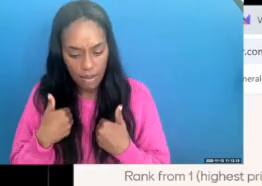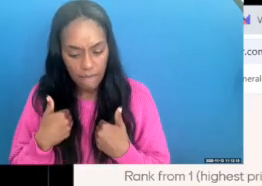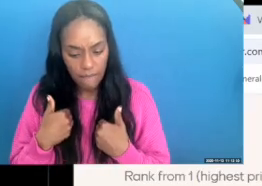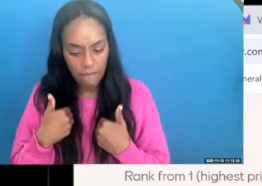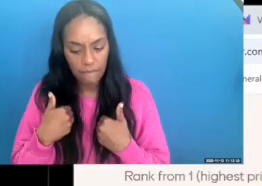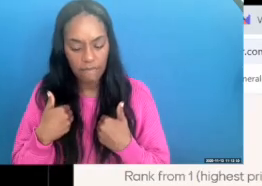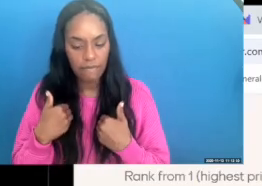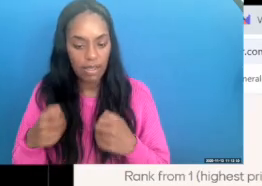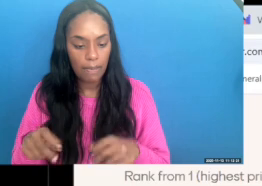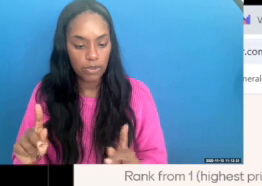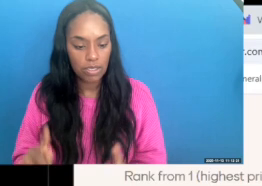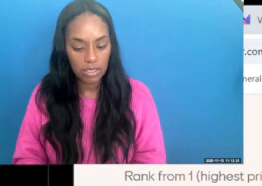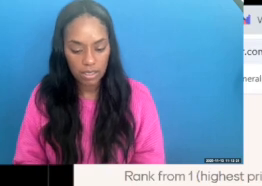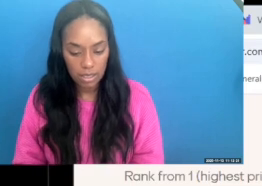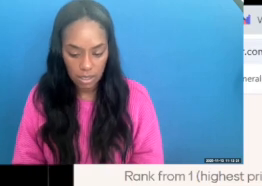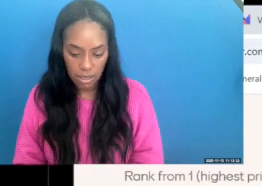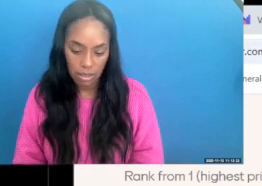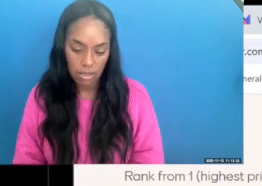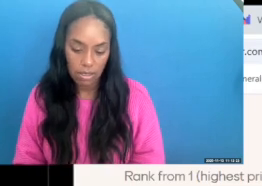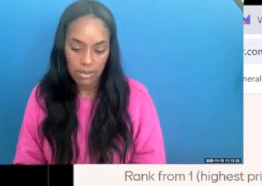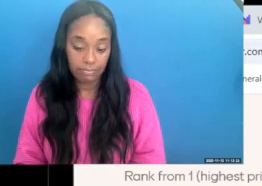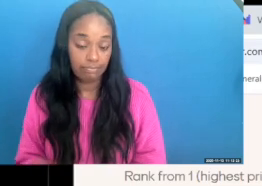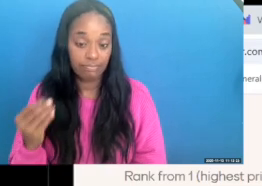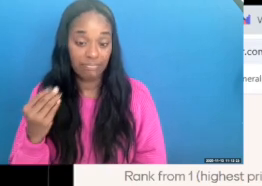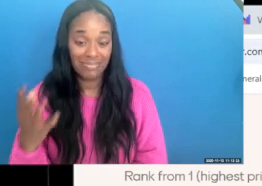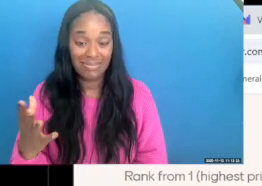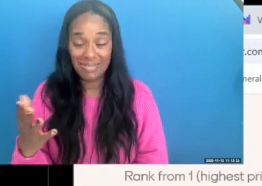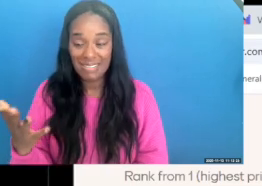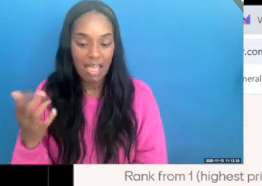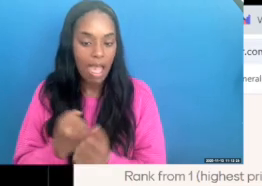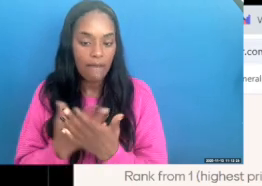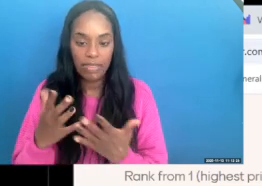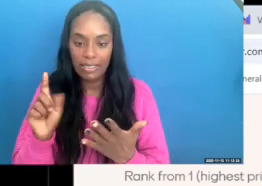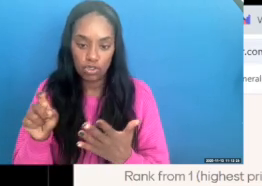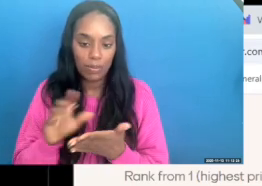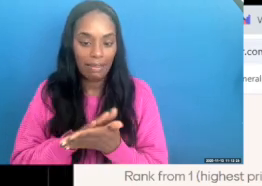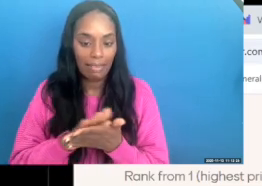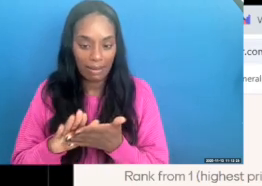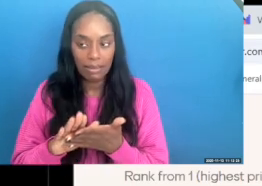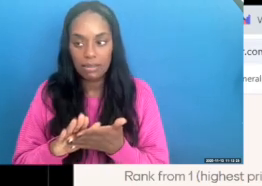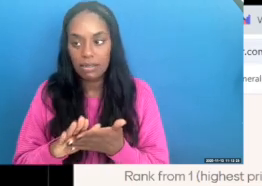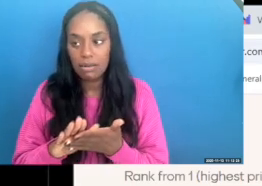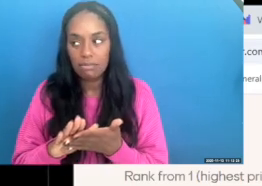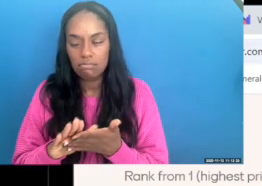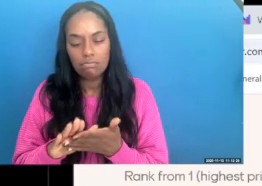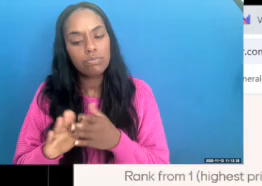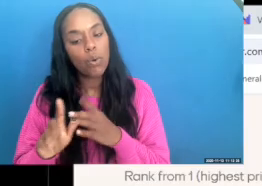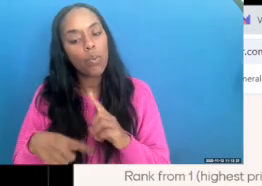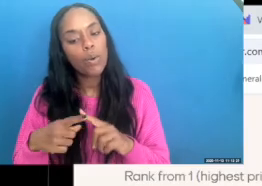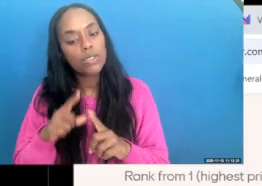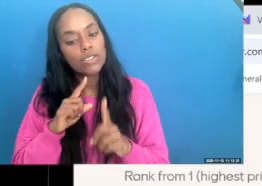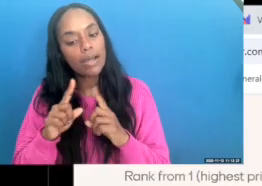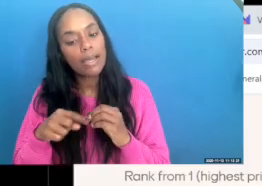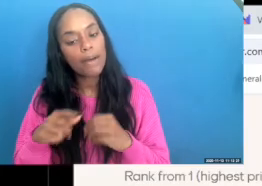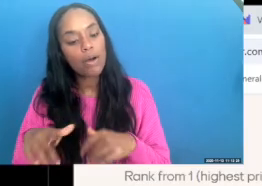particular that could have those types of opportunities. So I want to at least acknowledge that we recognize that the whole playing field needs to be as